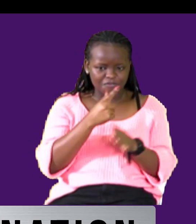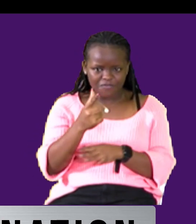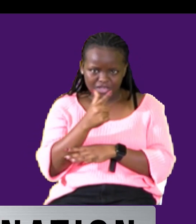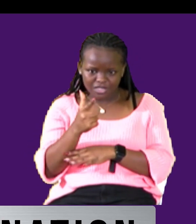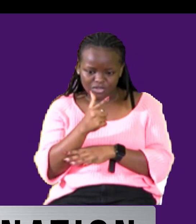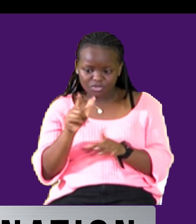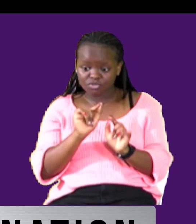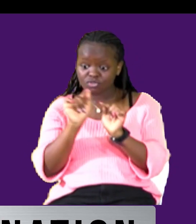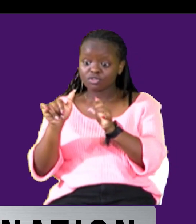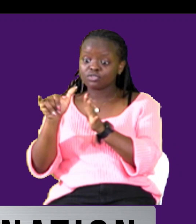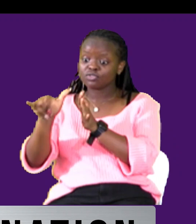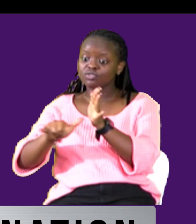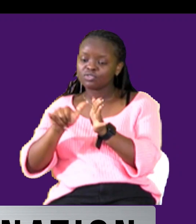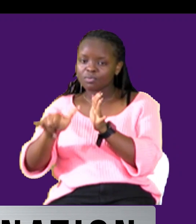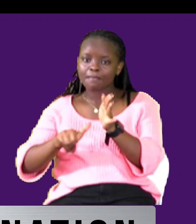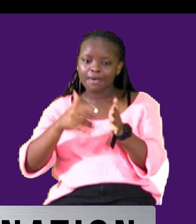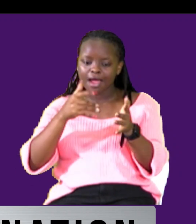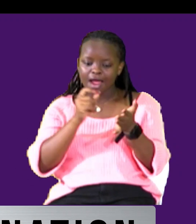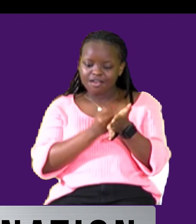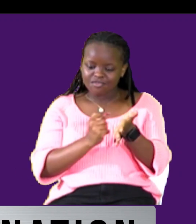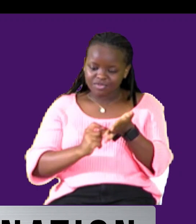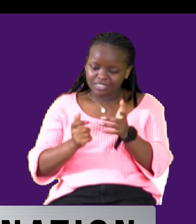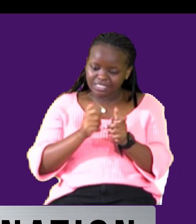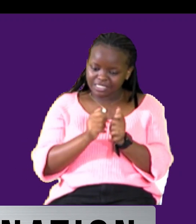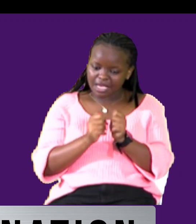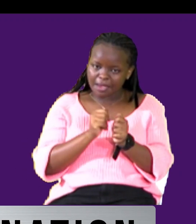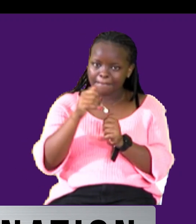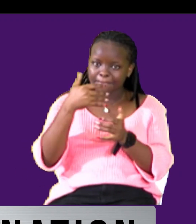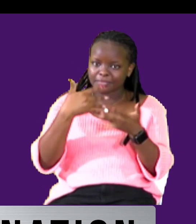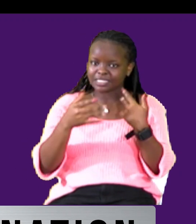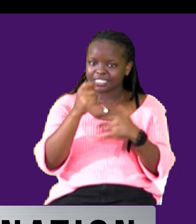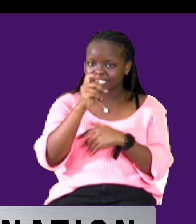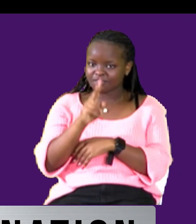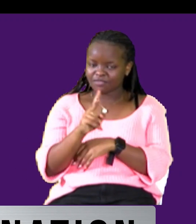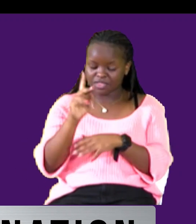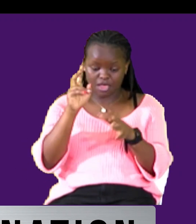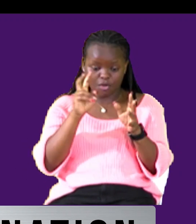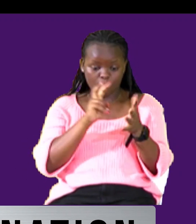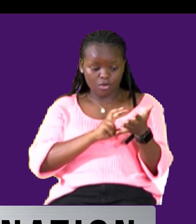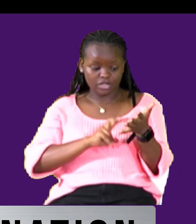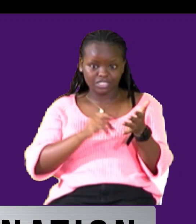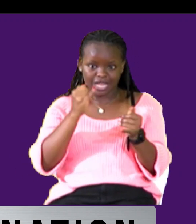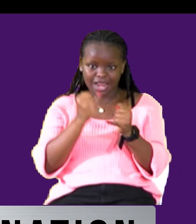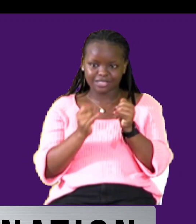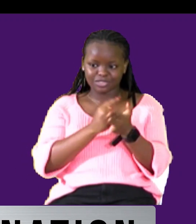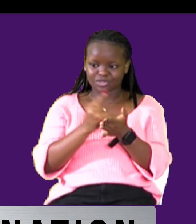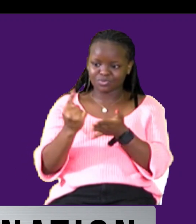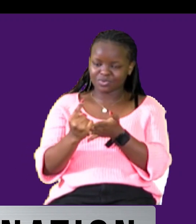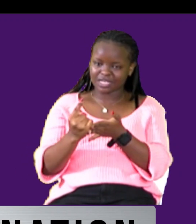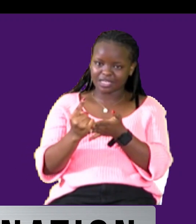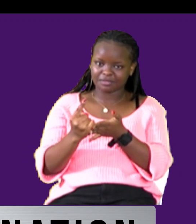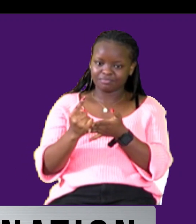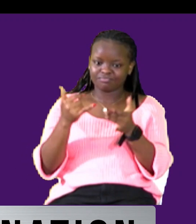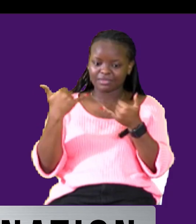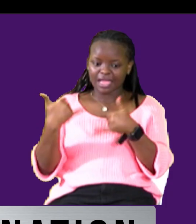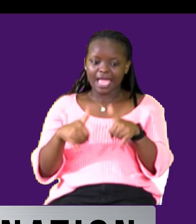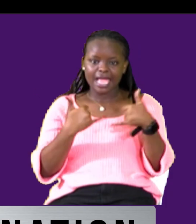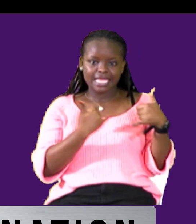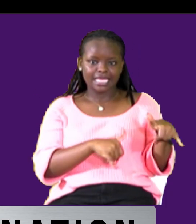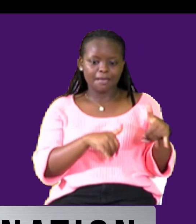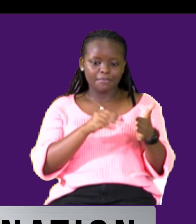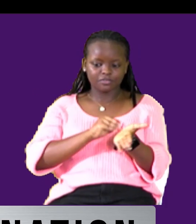YouTube, write Science TV. You can watch the last week's show, by the way. Just write the game of chess